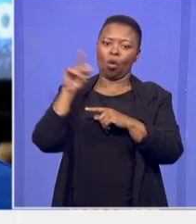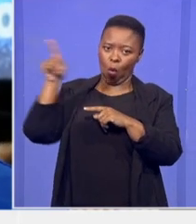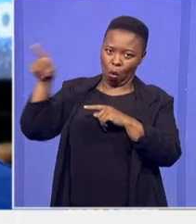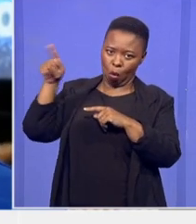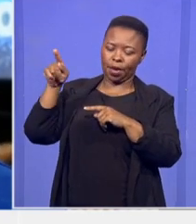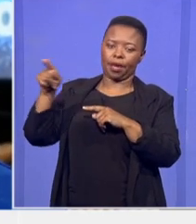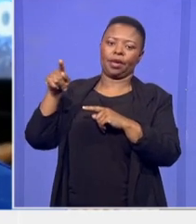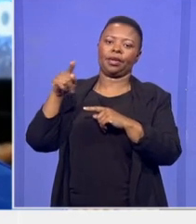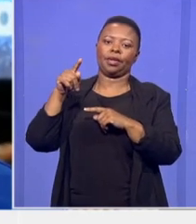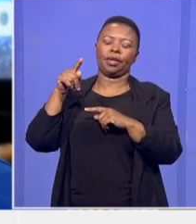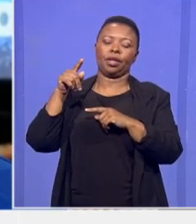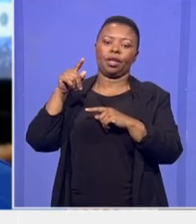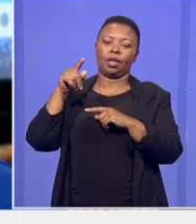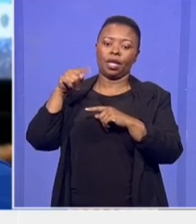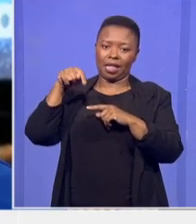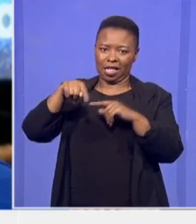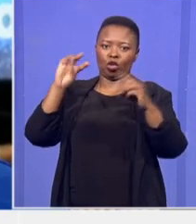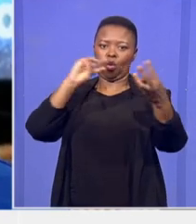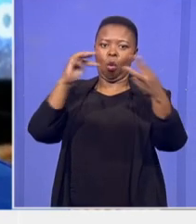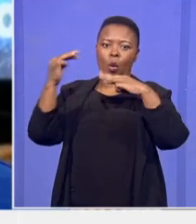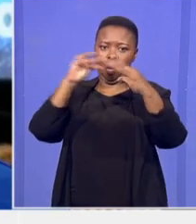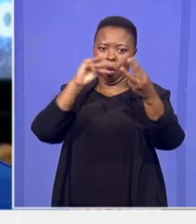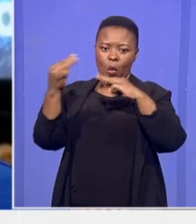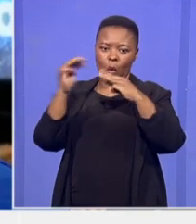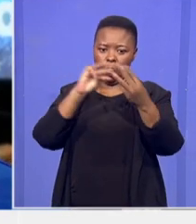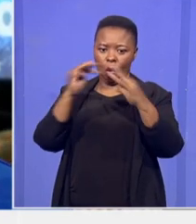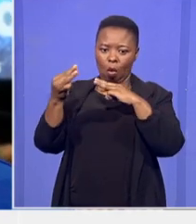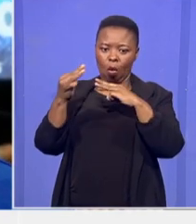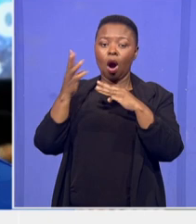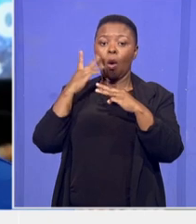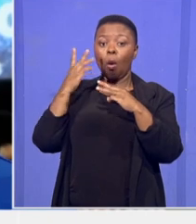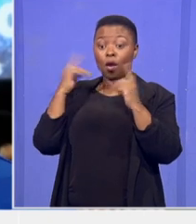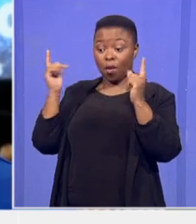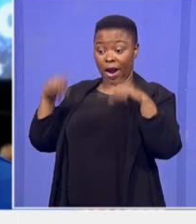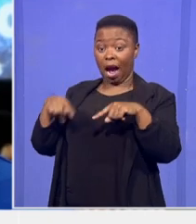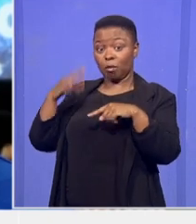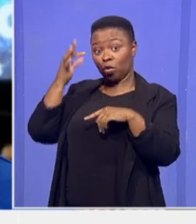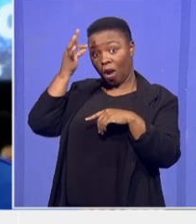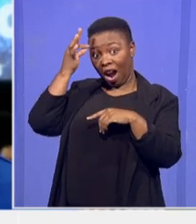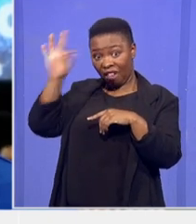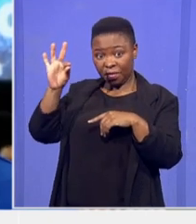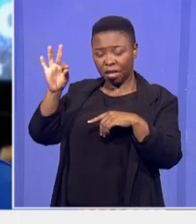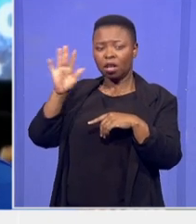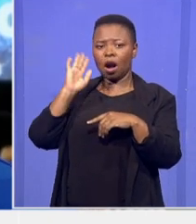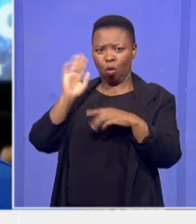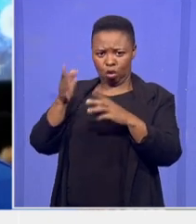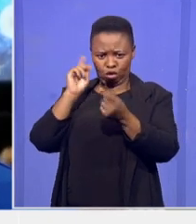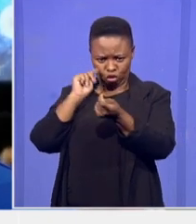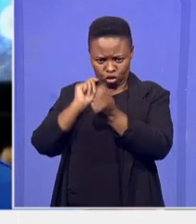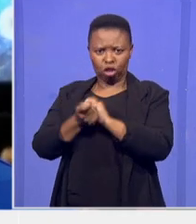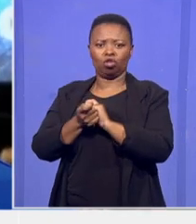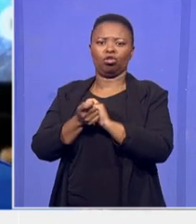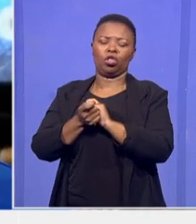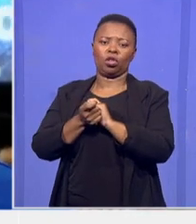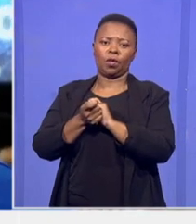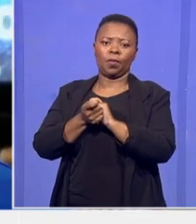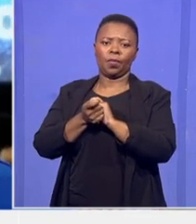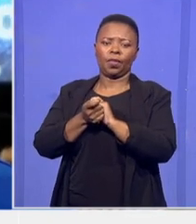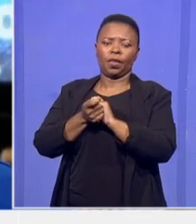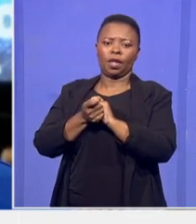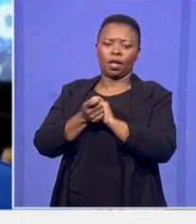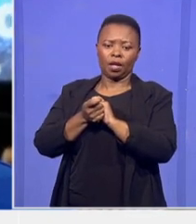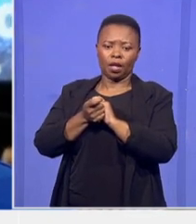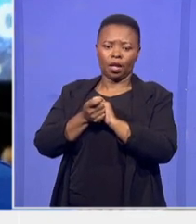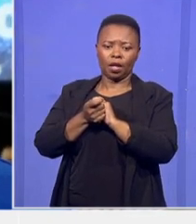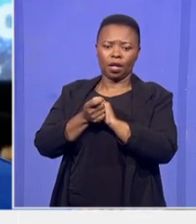that if and when we come into government, we will change the stance of South Africa on